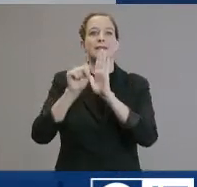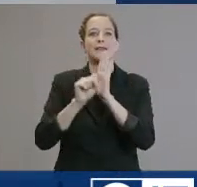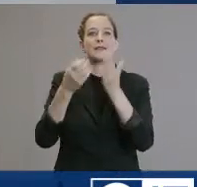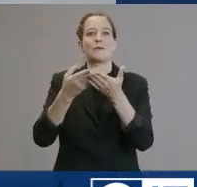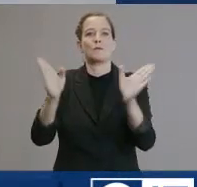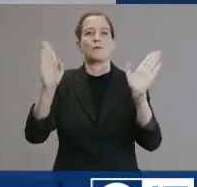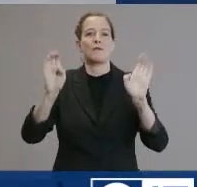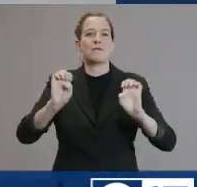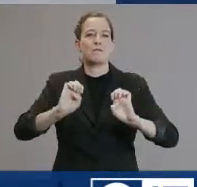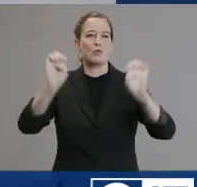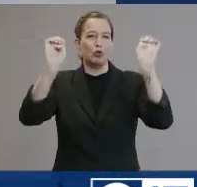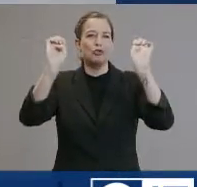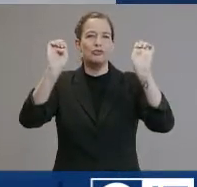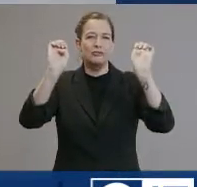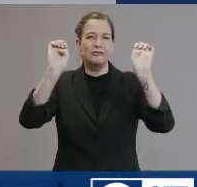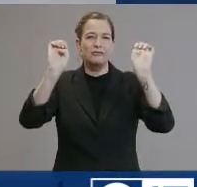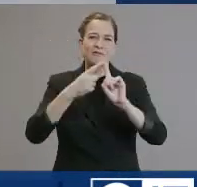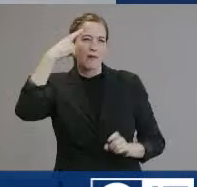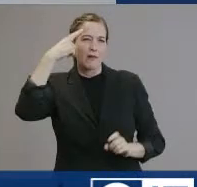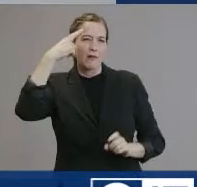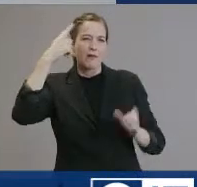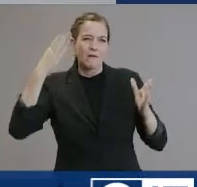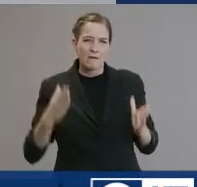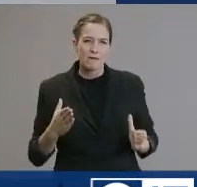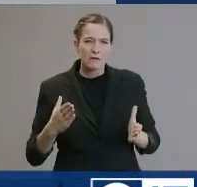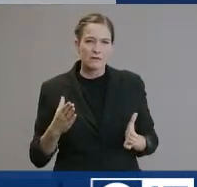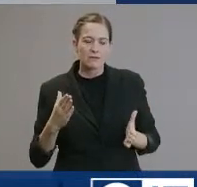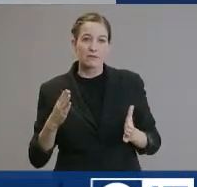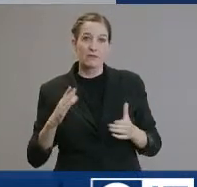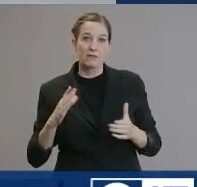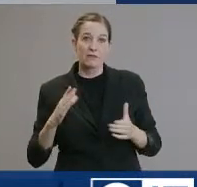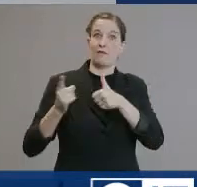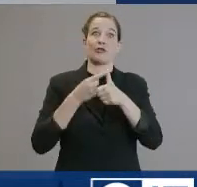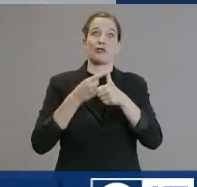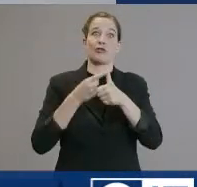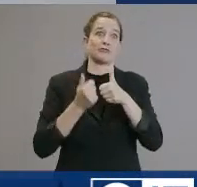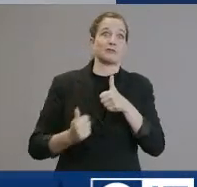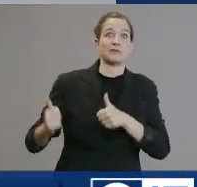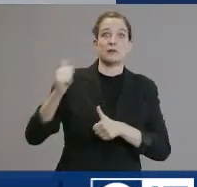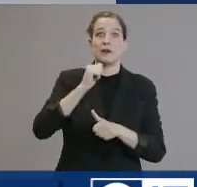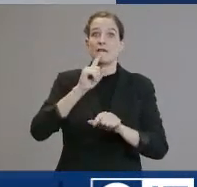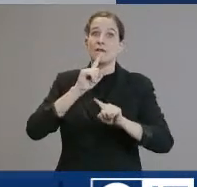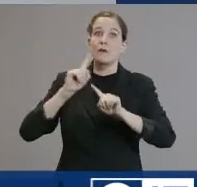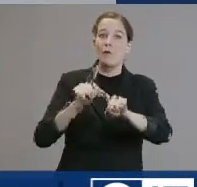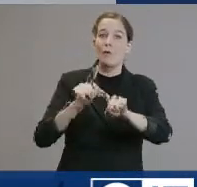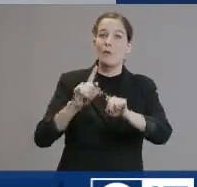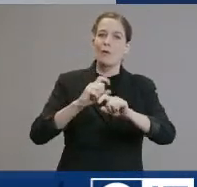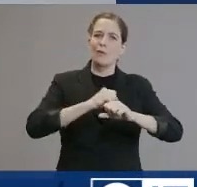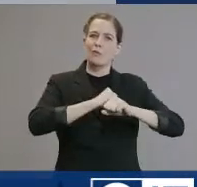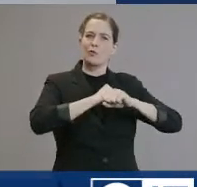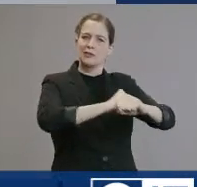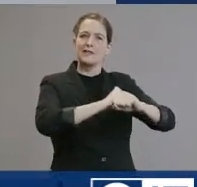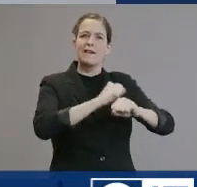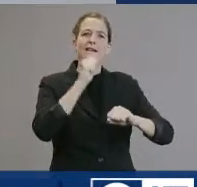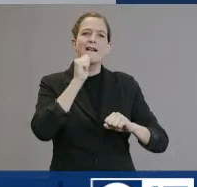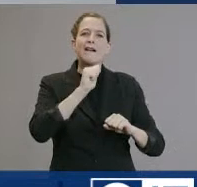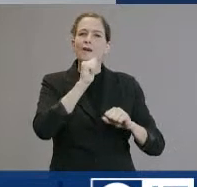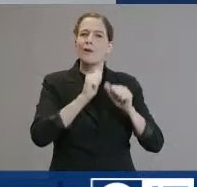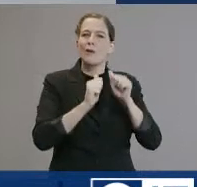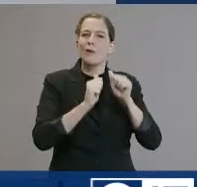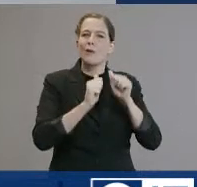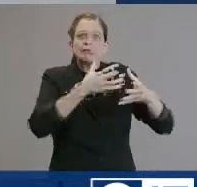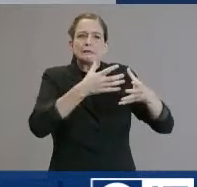and our first executive order was to protect Arizona's most vulnerable communities. On